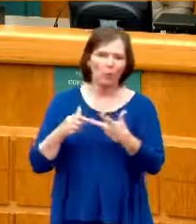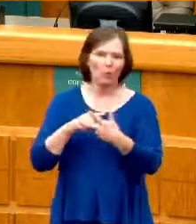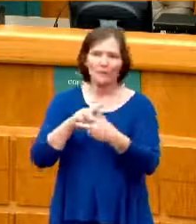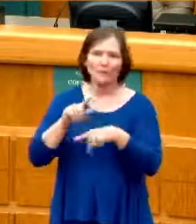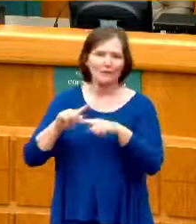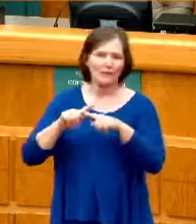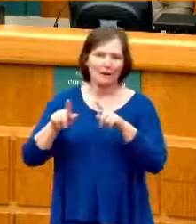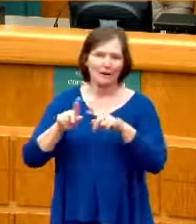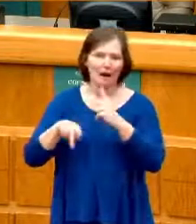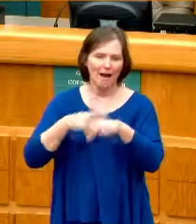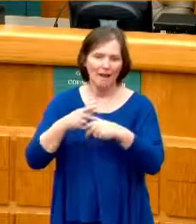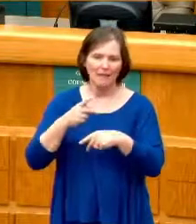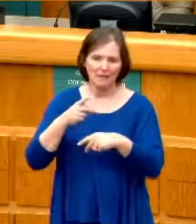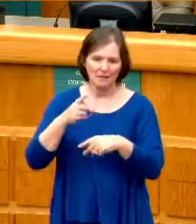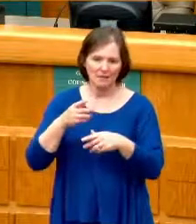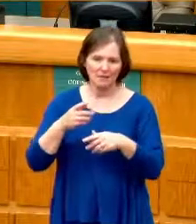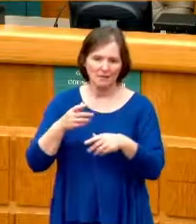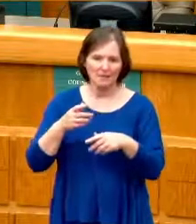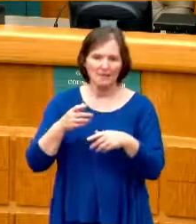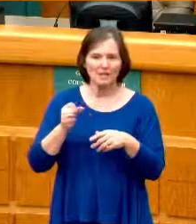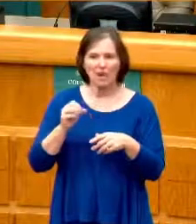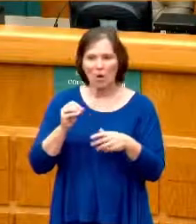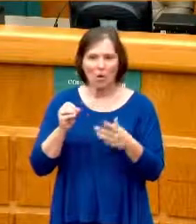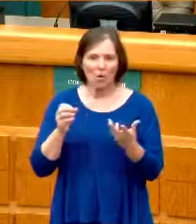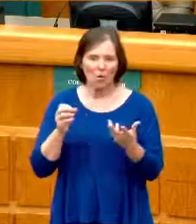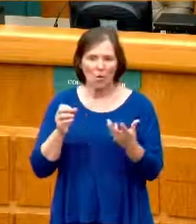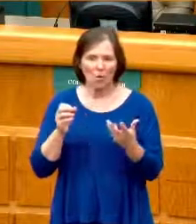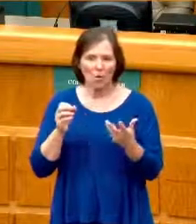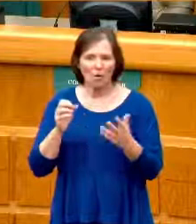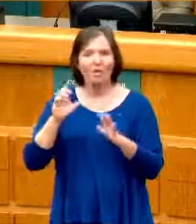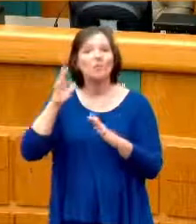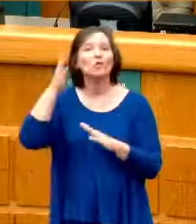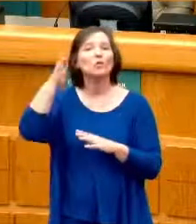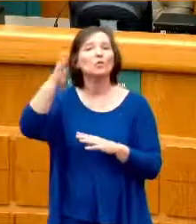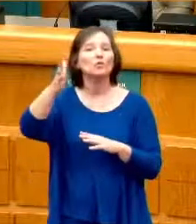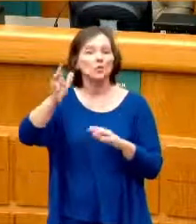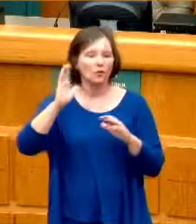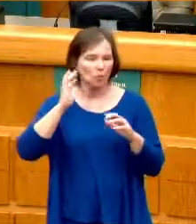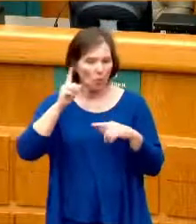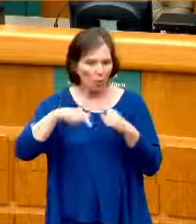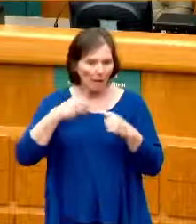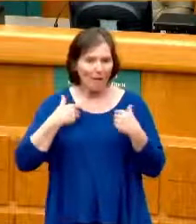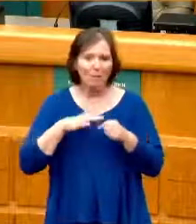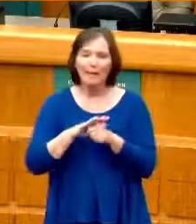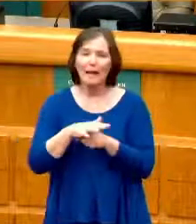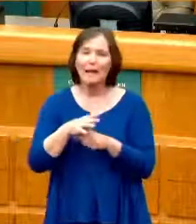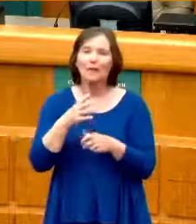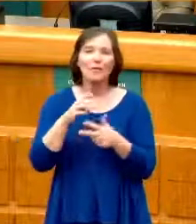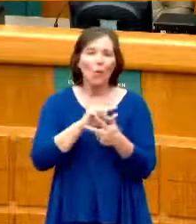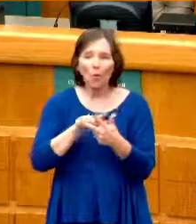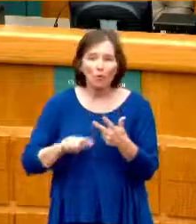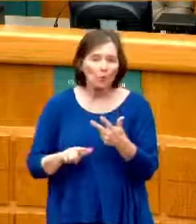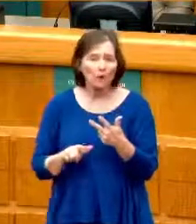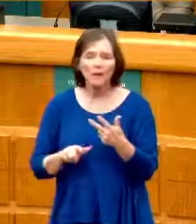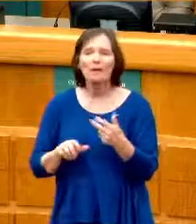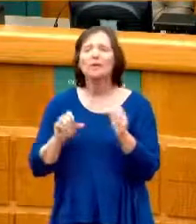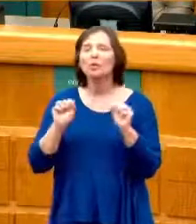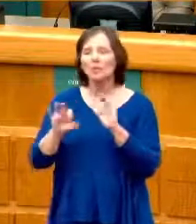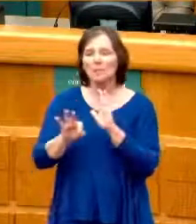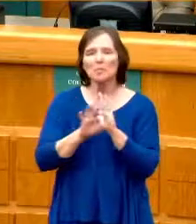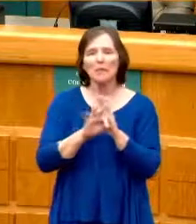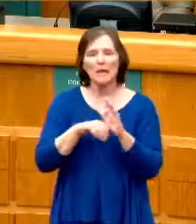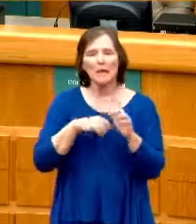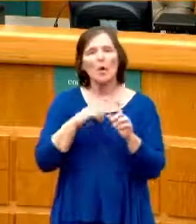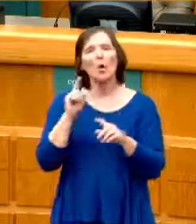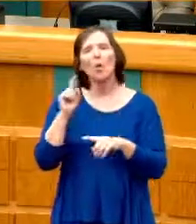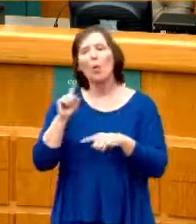when you go into pre-register, you can pick, I want J&J, I want to be there on a Wednesday, and I want to go to the American Bank Center.